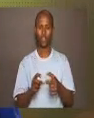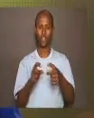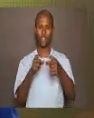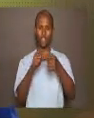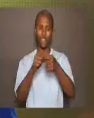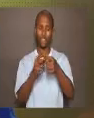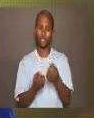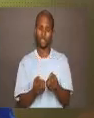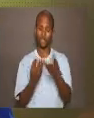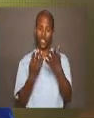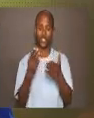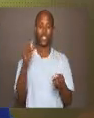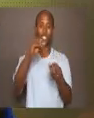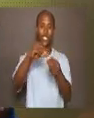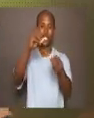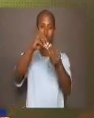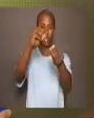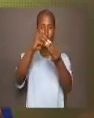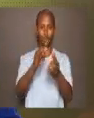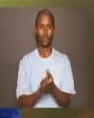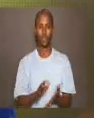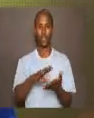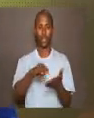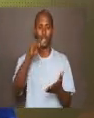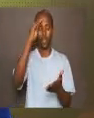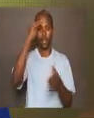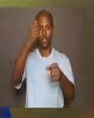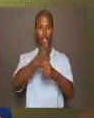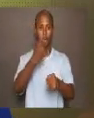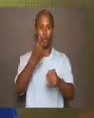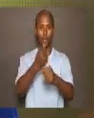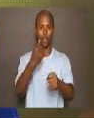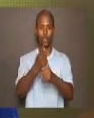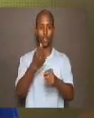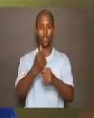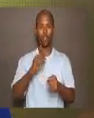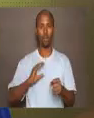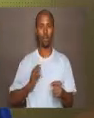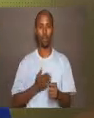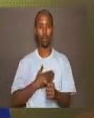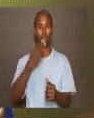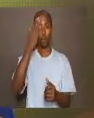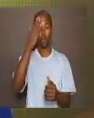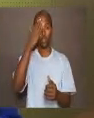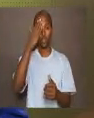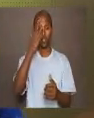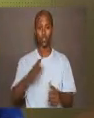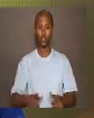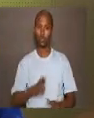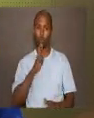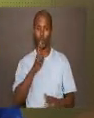sums of sequences and learn to apply our knowledge to